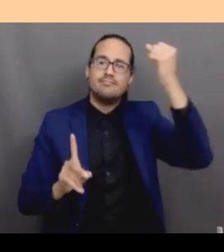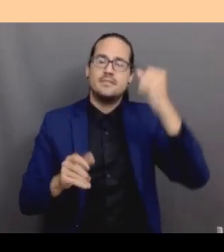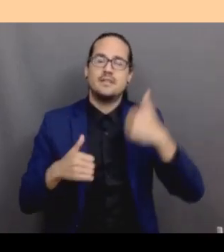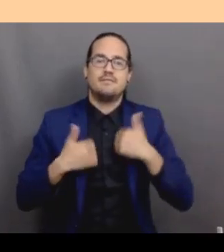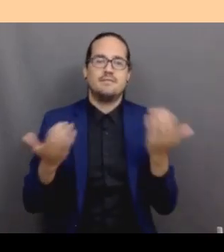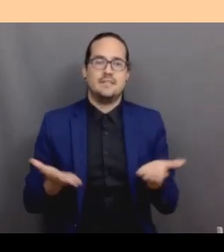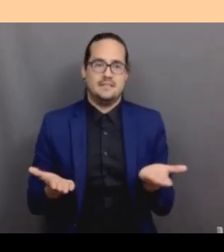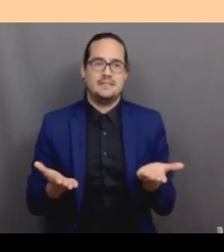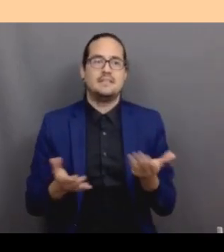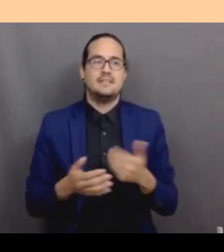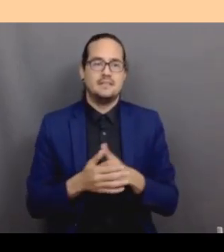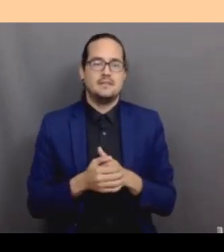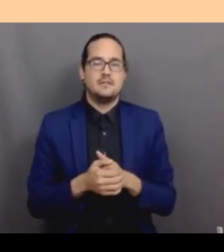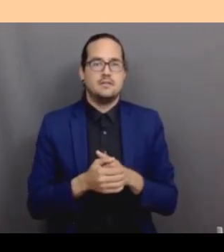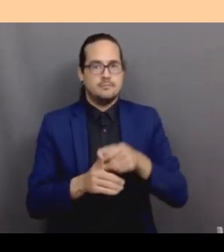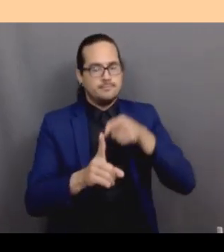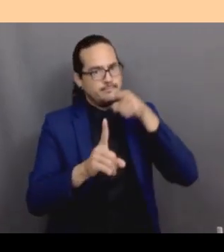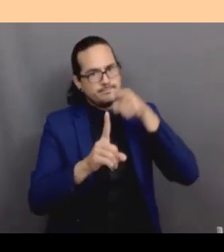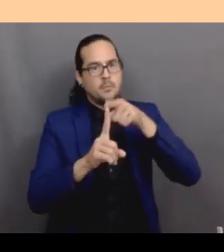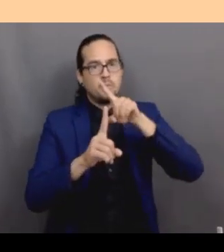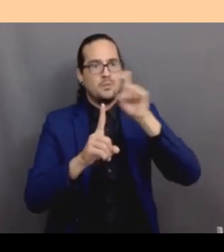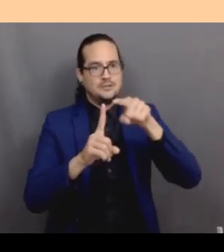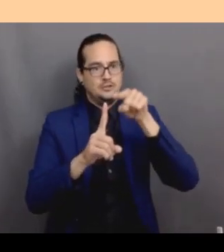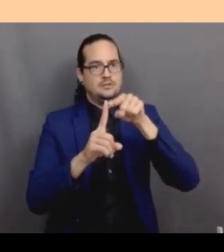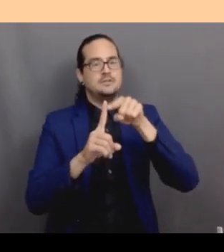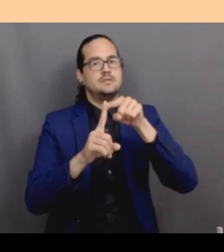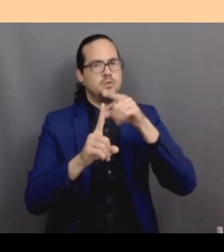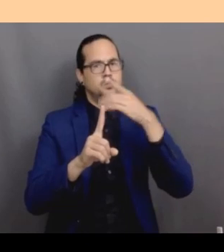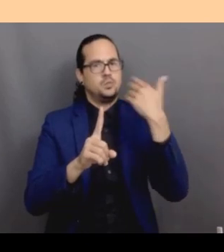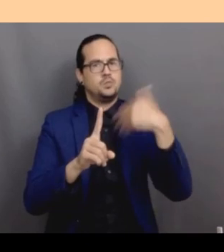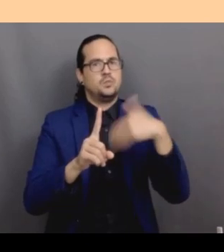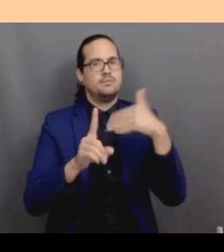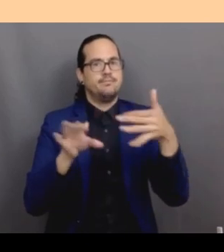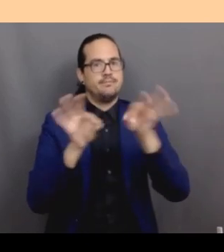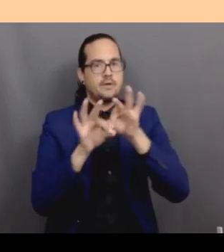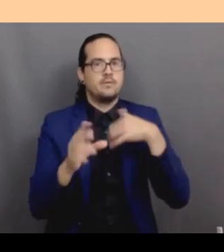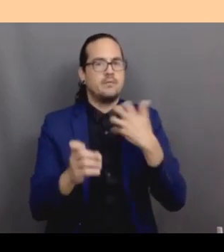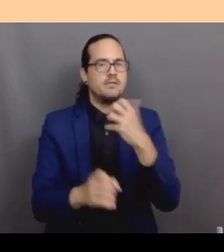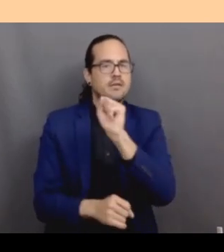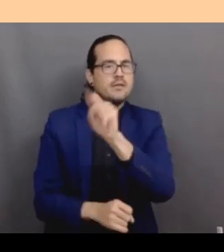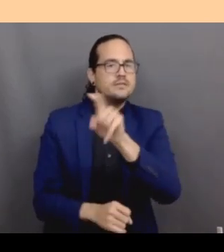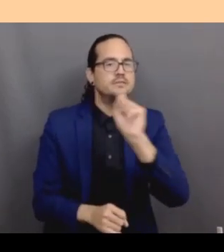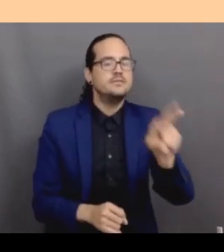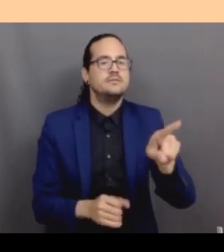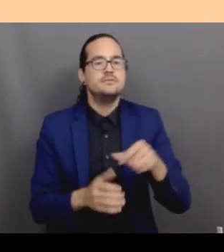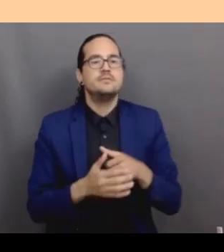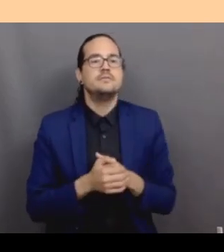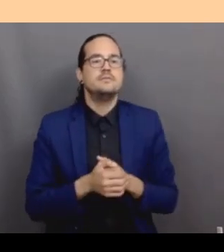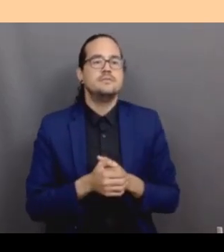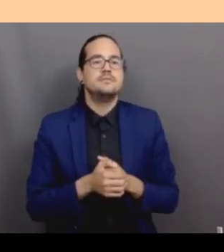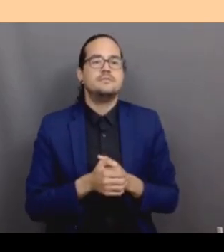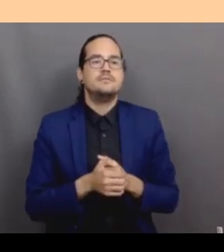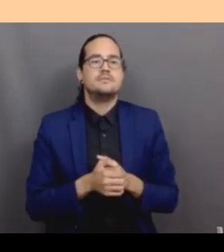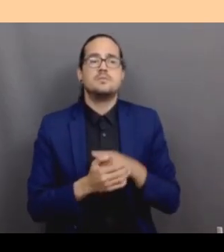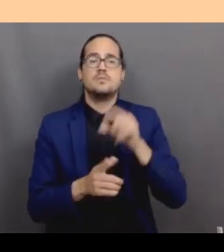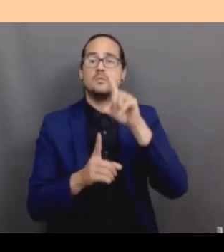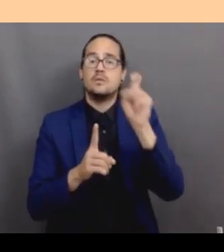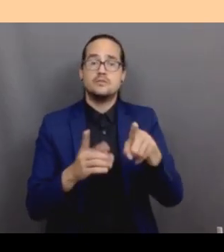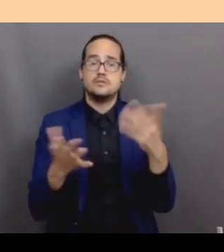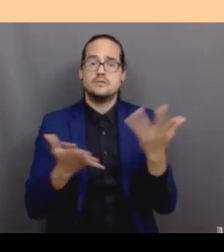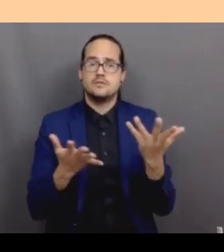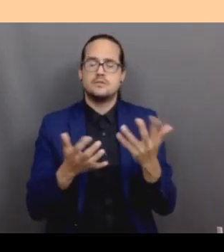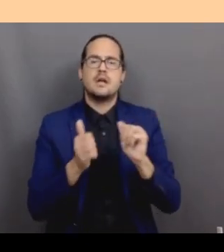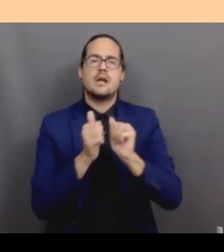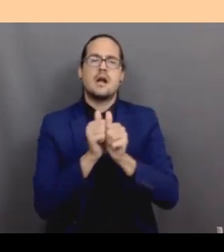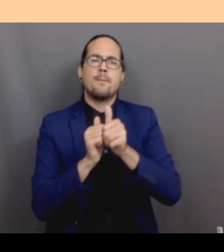that stood out, which was how can the County of Marin and also our residents help